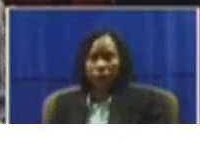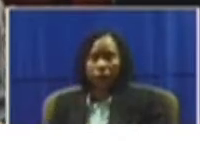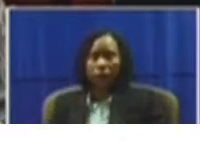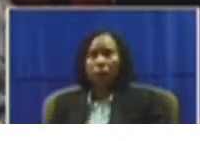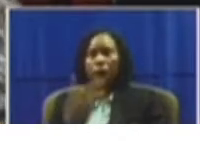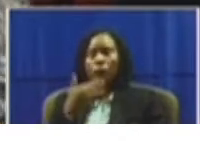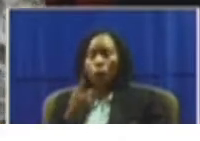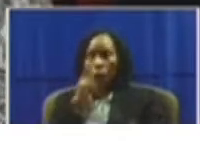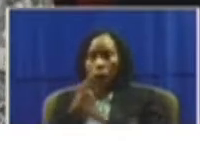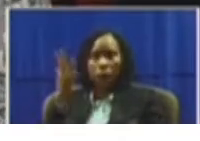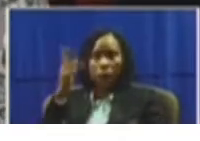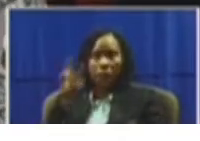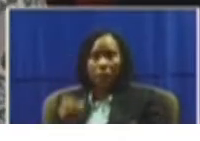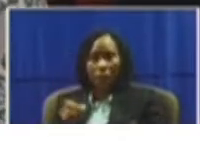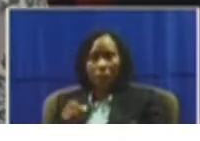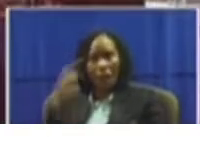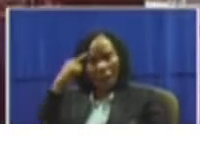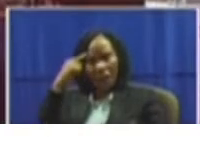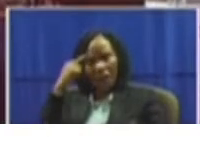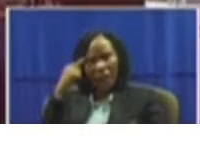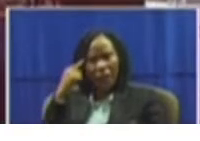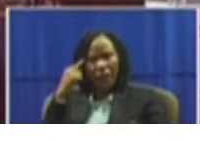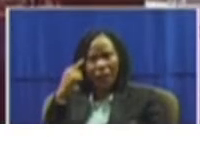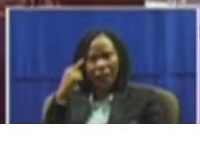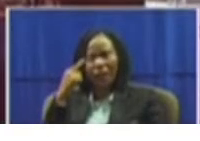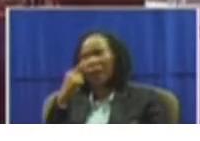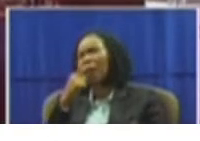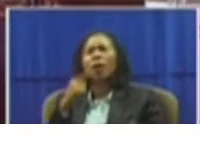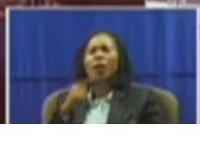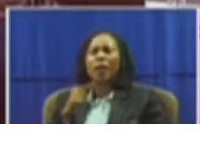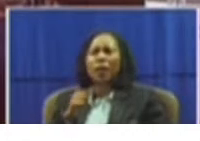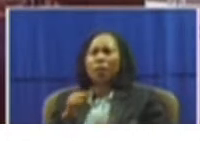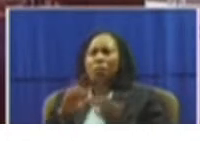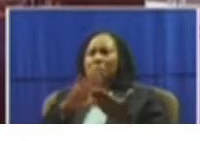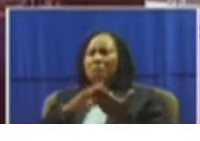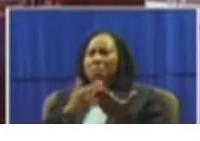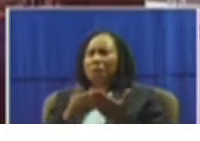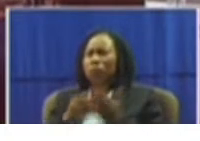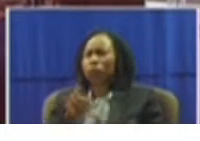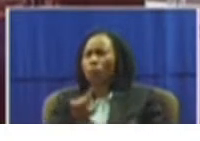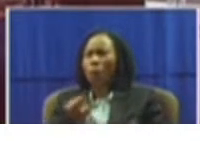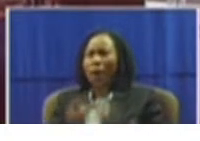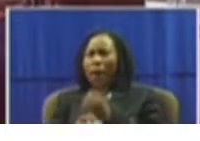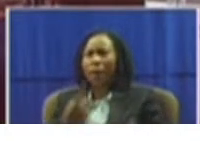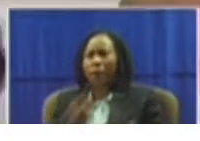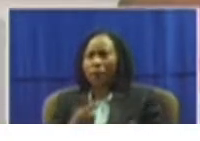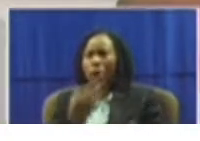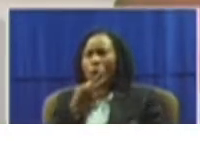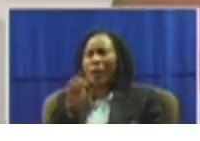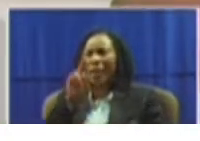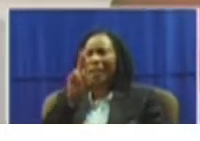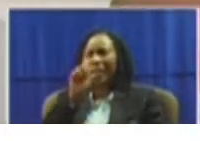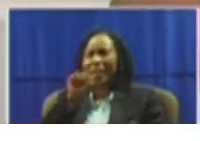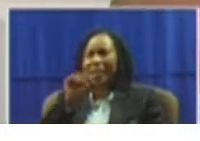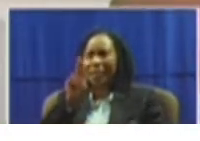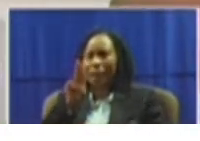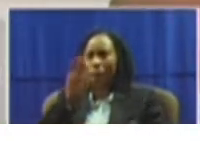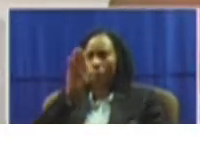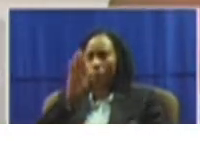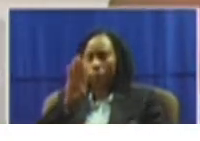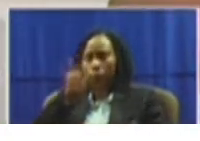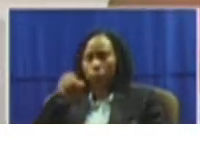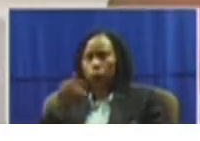Honorable Speaker, I think there's a misinterpretation of sub judice. Let me start off